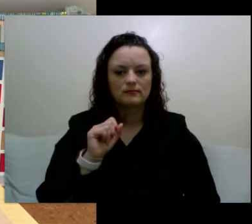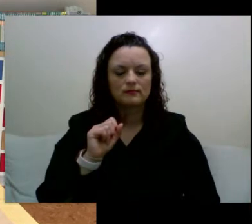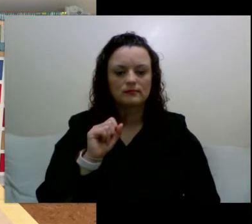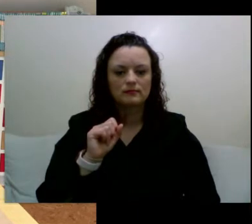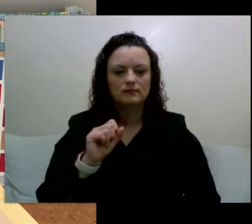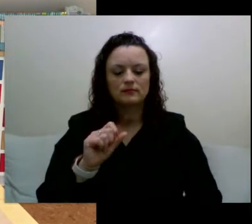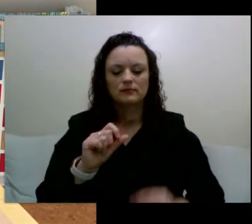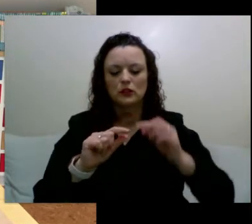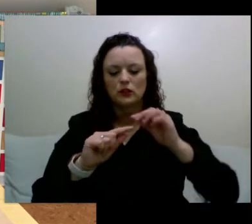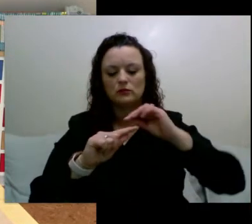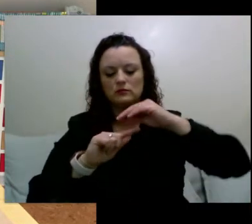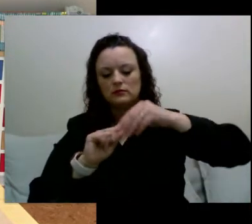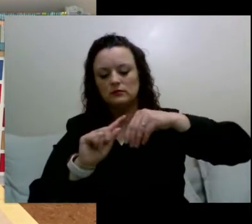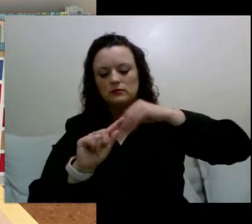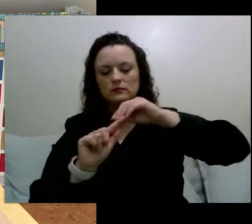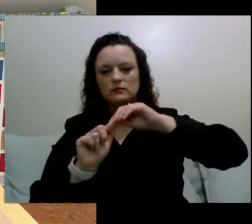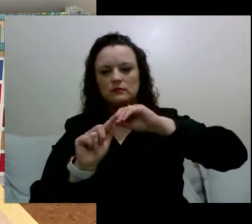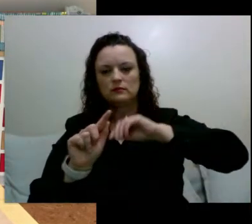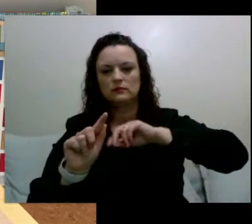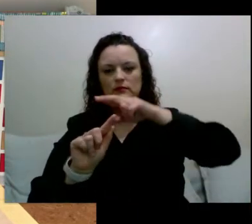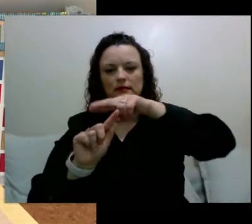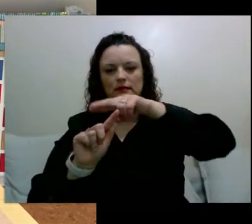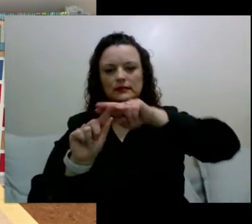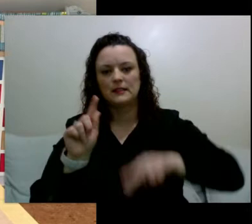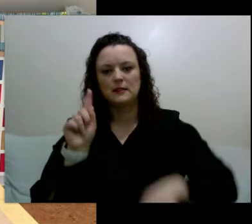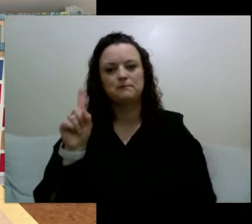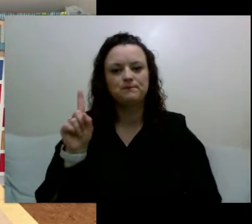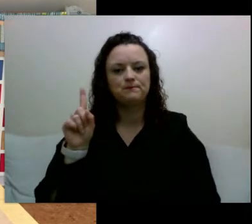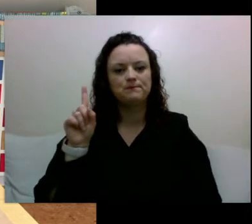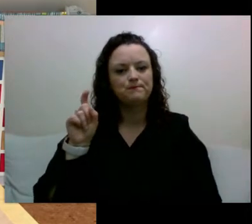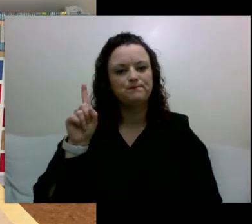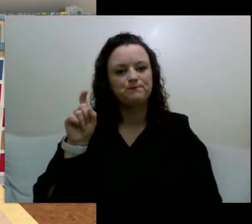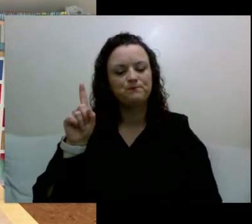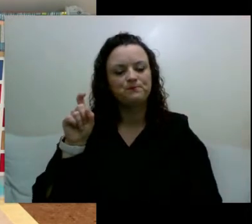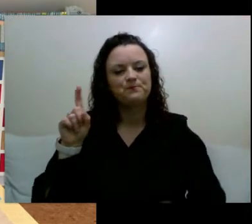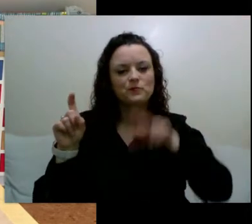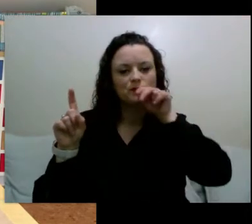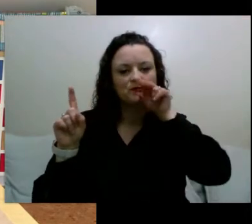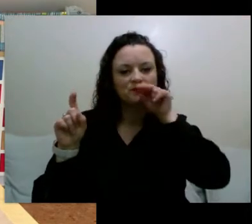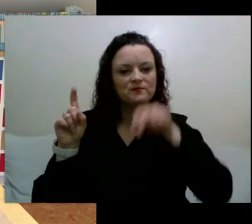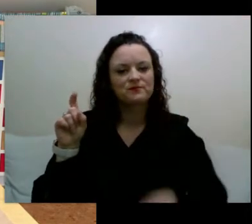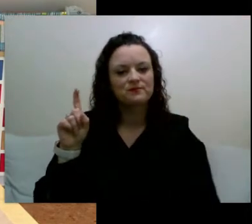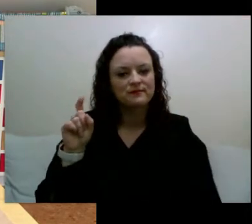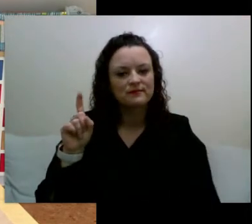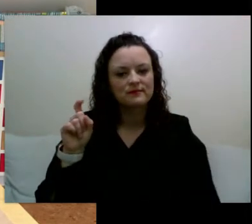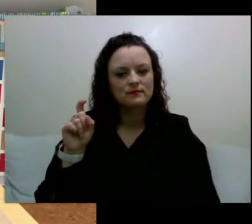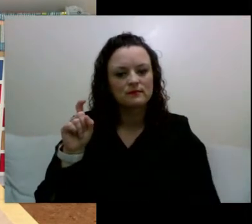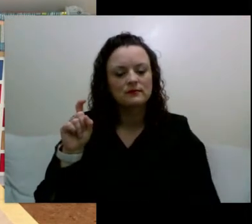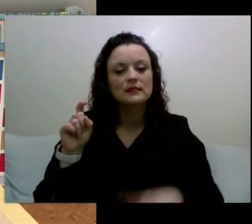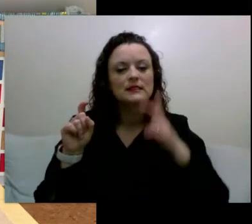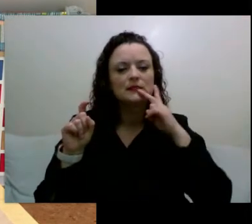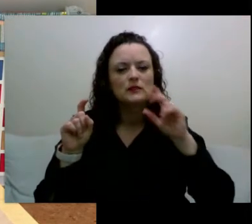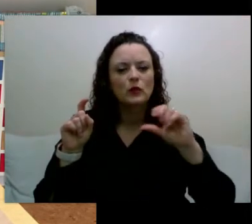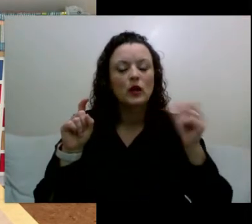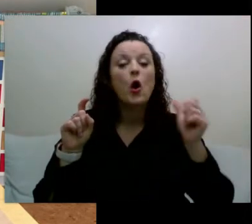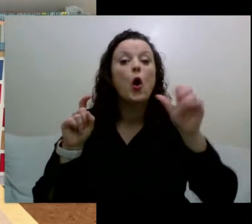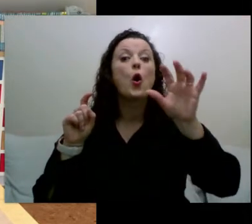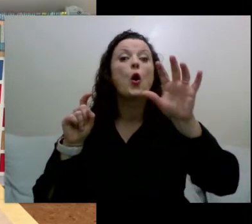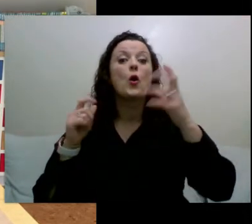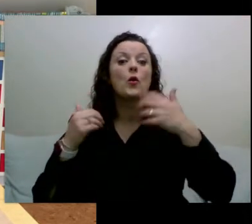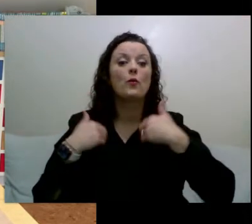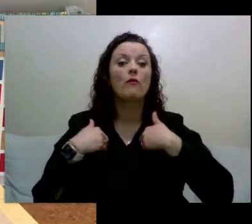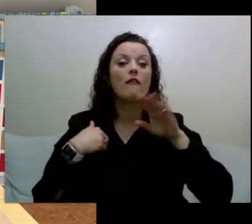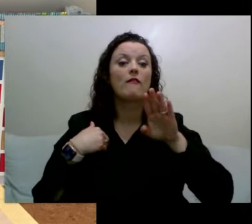right? And you've got the ducklings. Let's see what else. Oh, we also have the